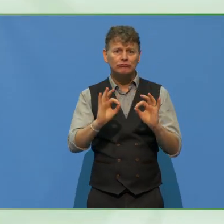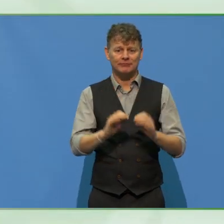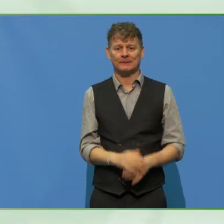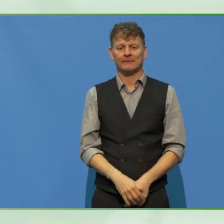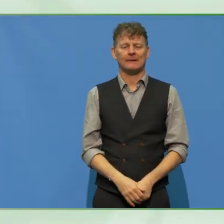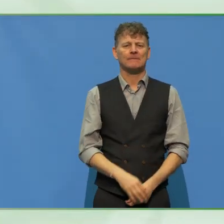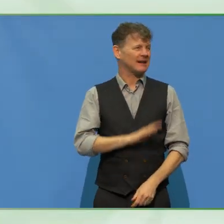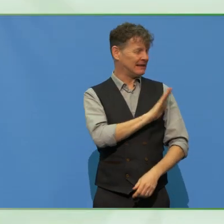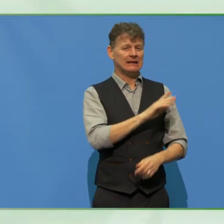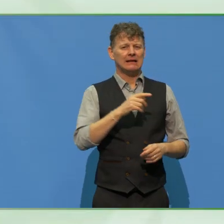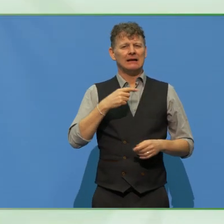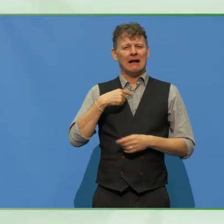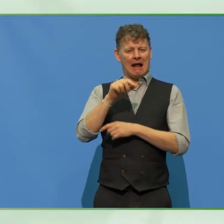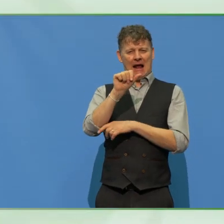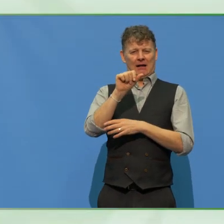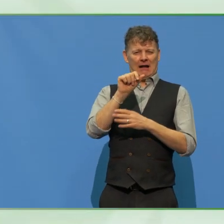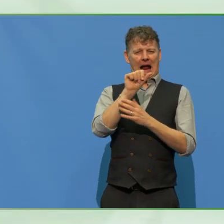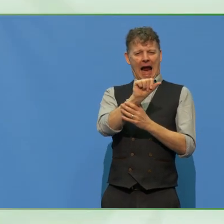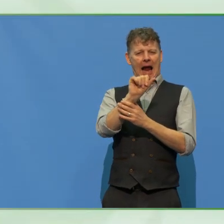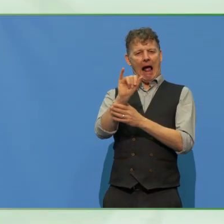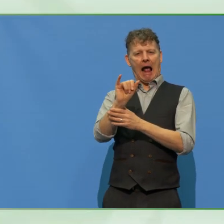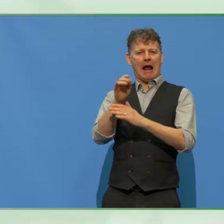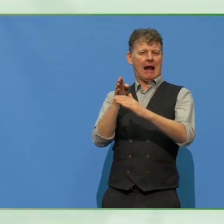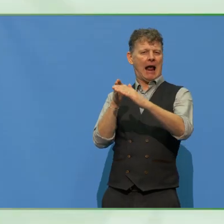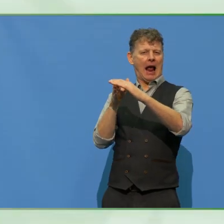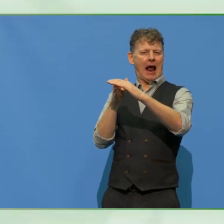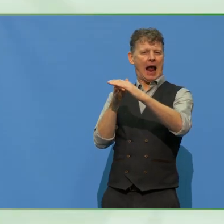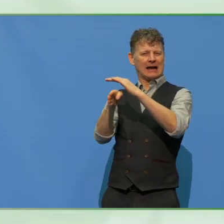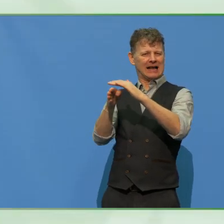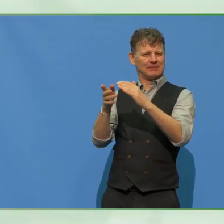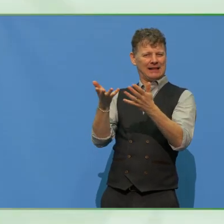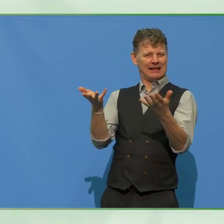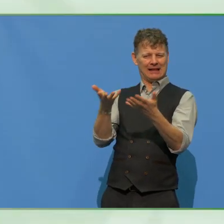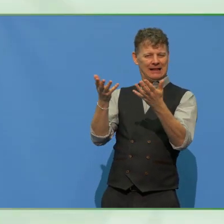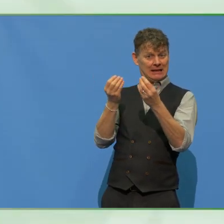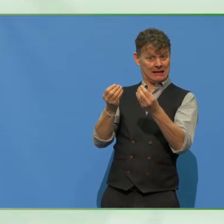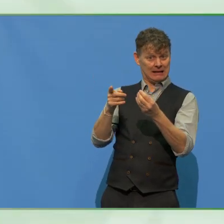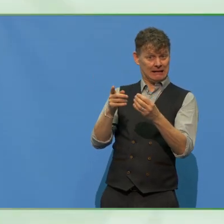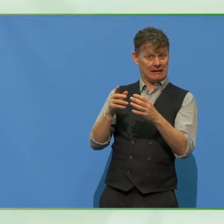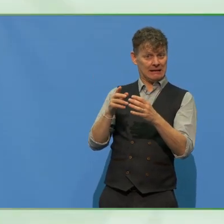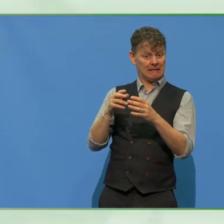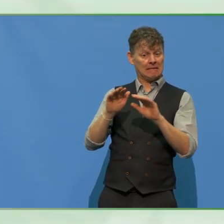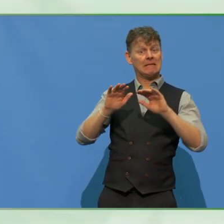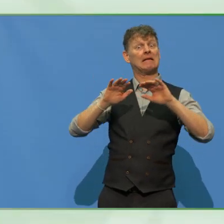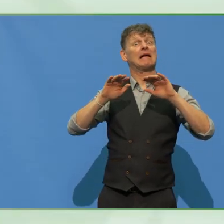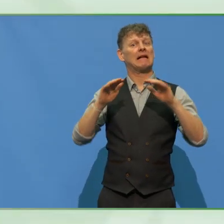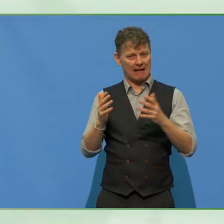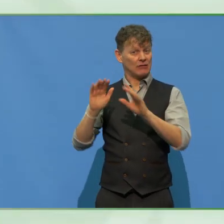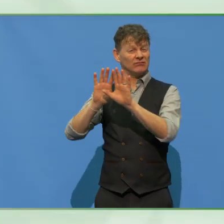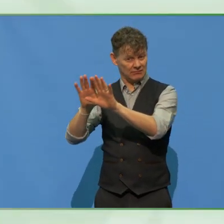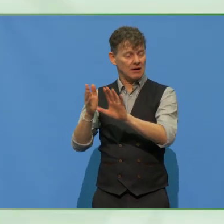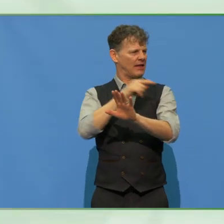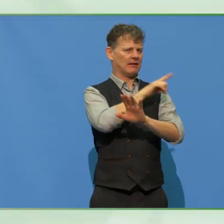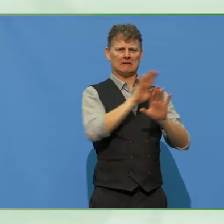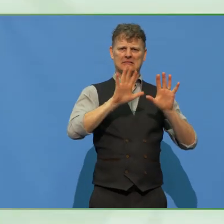just stick with AI and accessibility for a minute. Yep. And then I want to talk about 10 years of Chief Accessibility Officer and